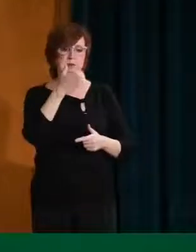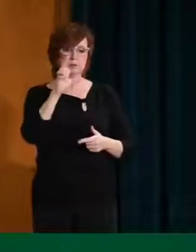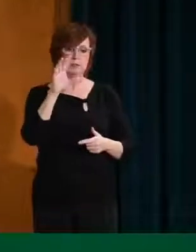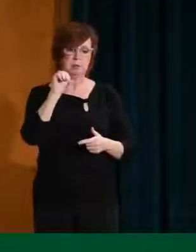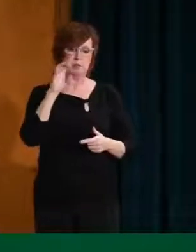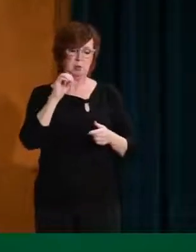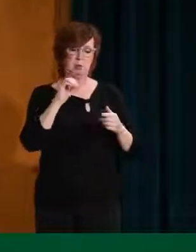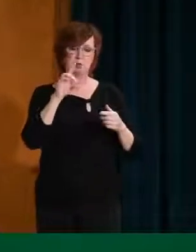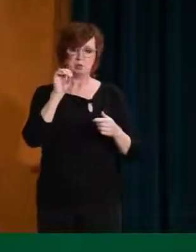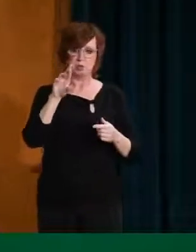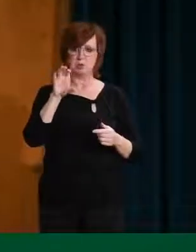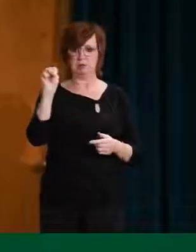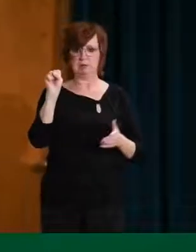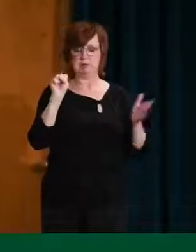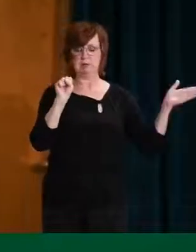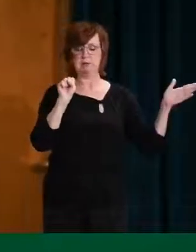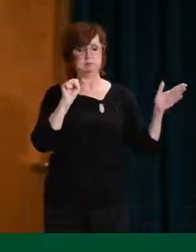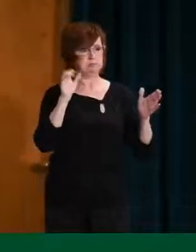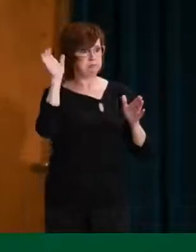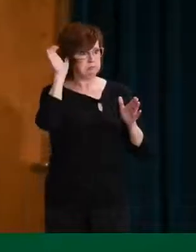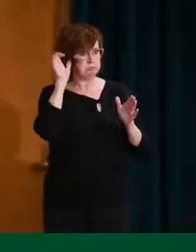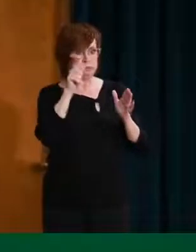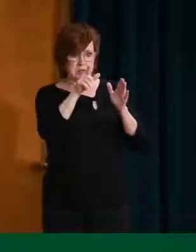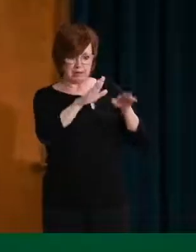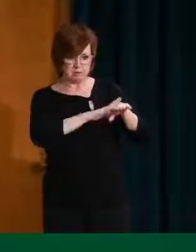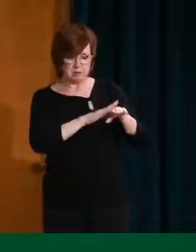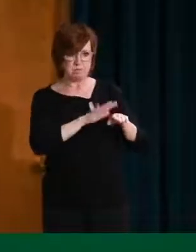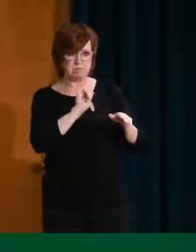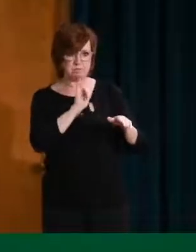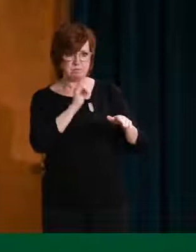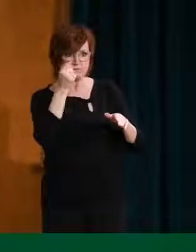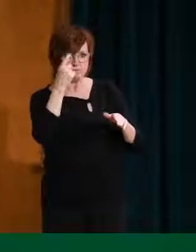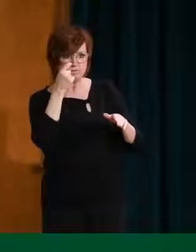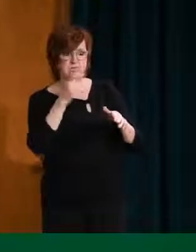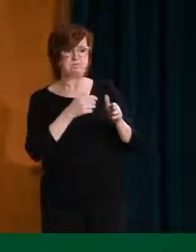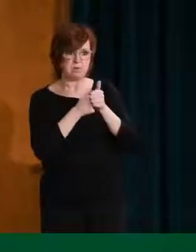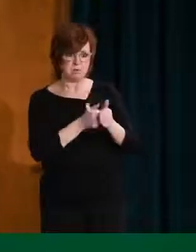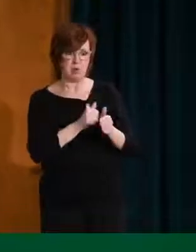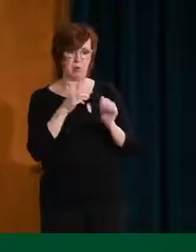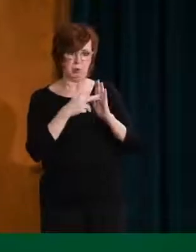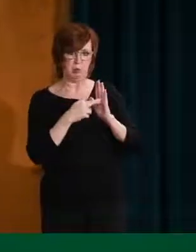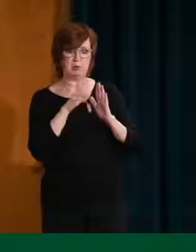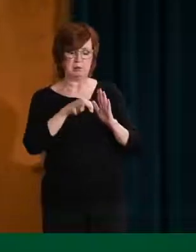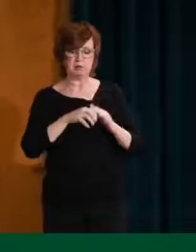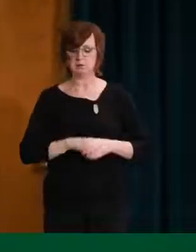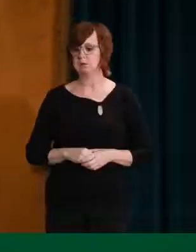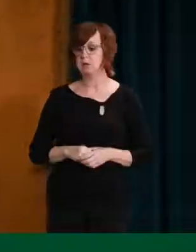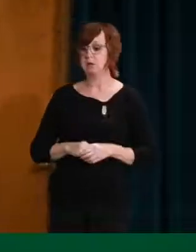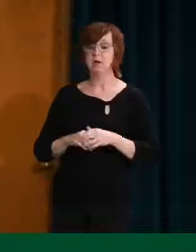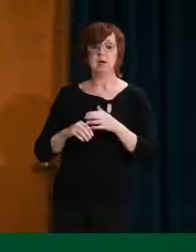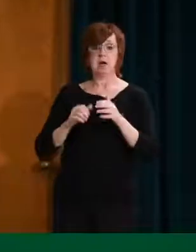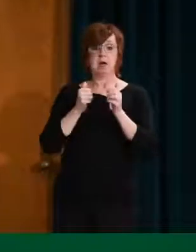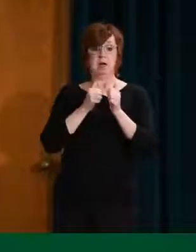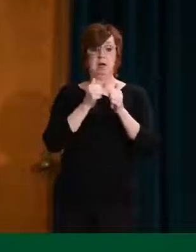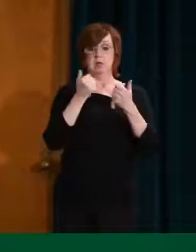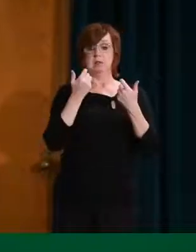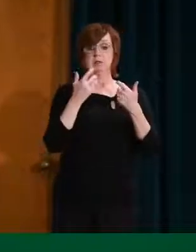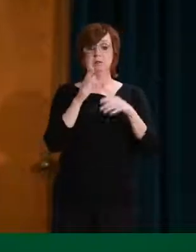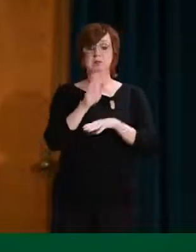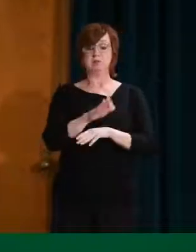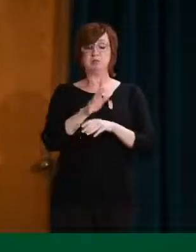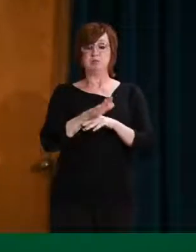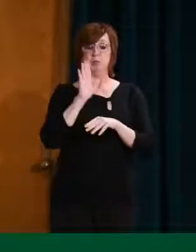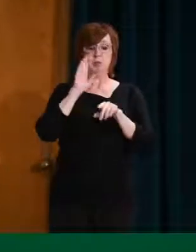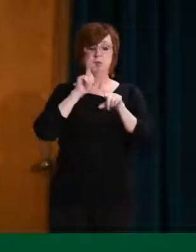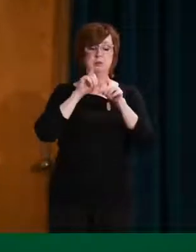Officer. Later today, I'll be on a conference call with Canada's First Ministers and the Prime Minister of Canada, and just